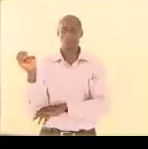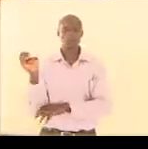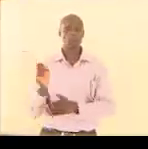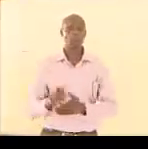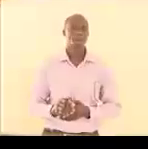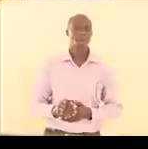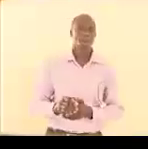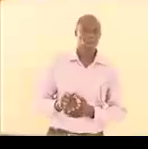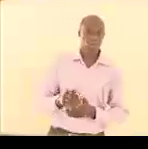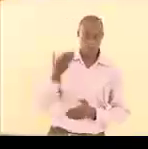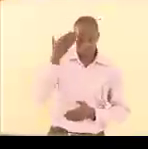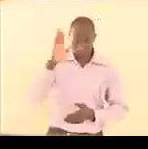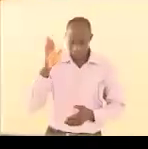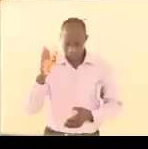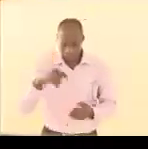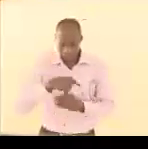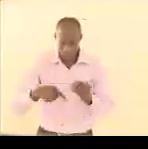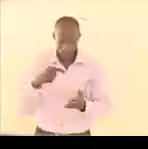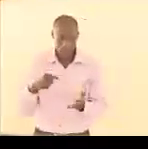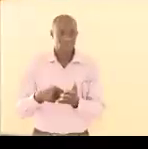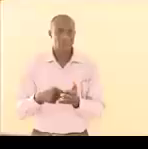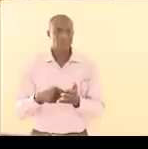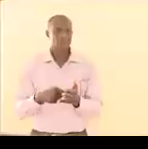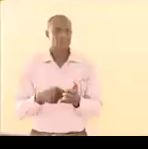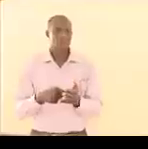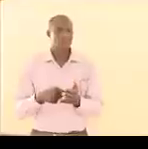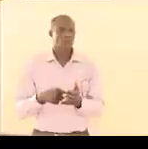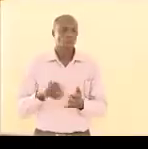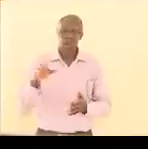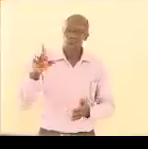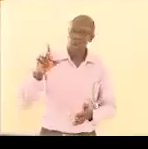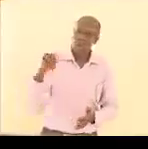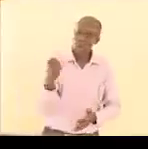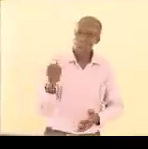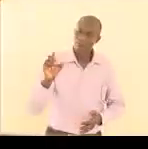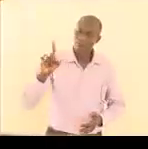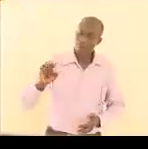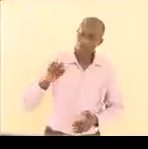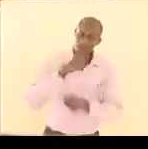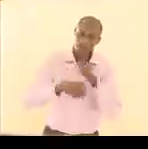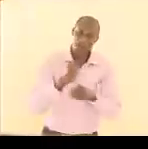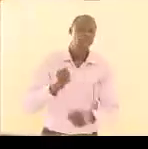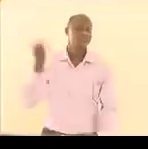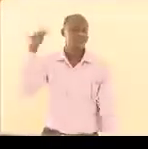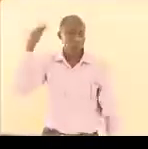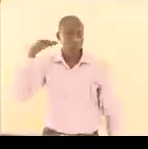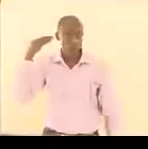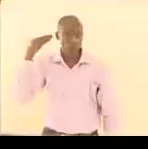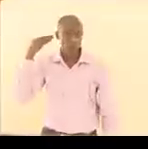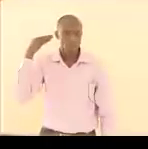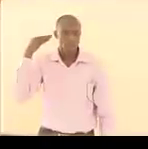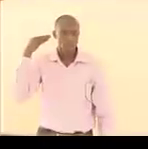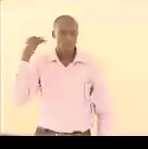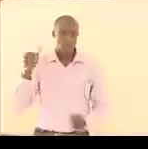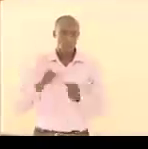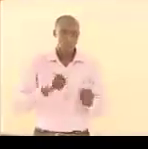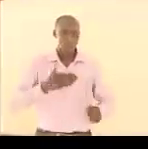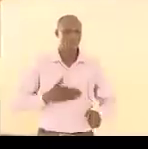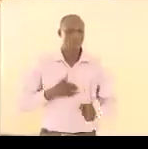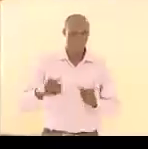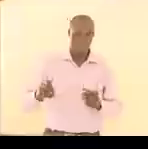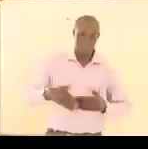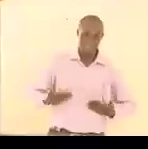And I'm like, all of a sudden, we didn't know anything about this 10, 15, 20 years ago. It has become a fad.